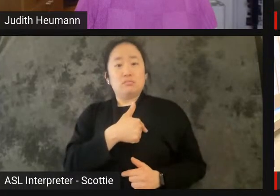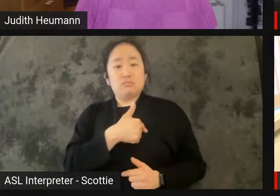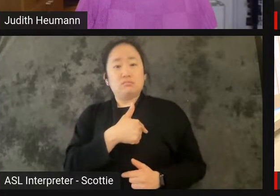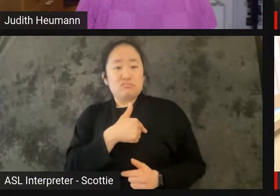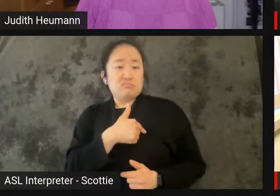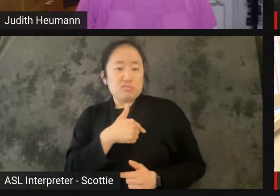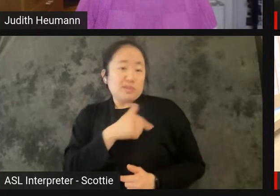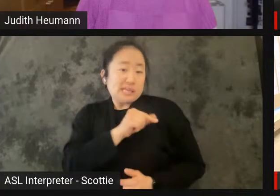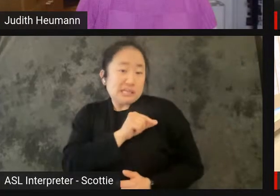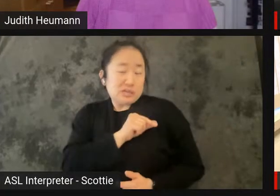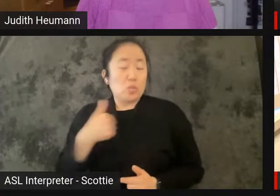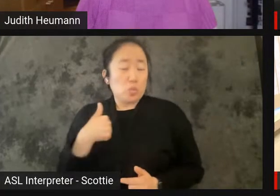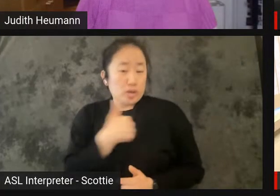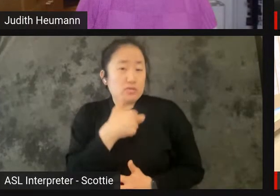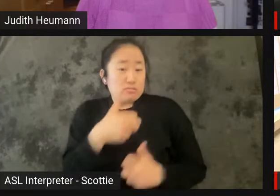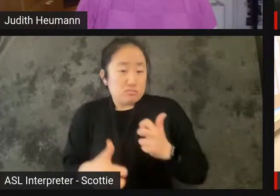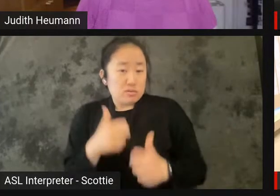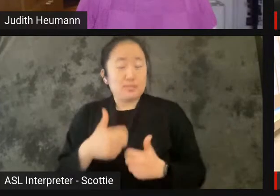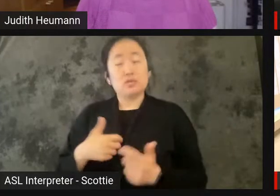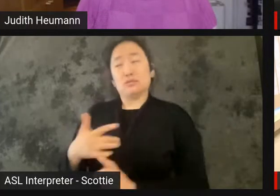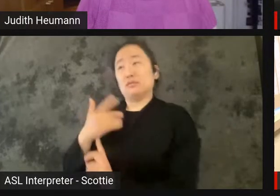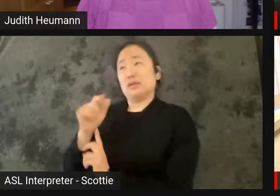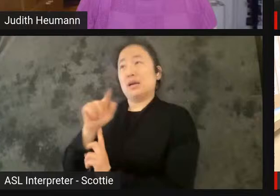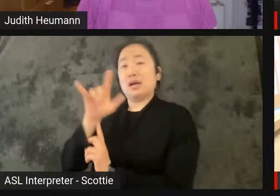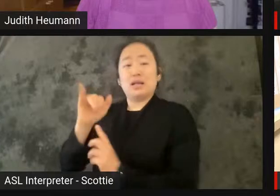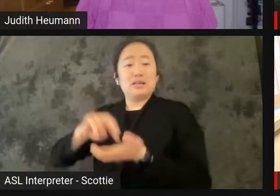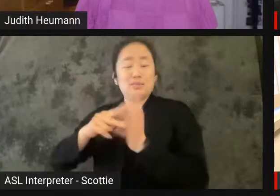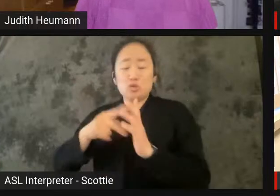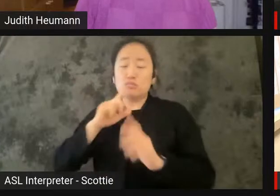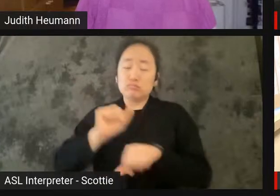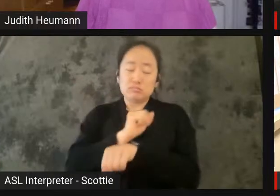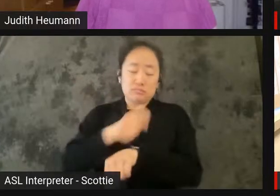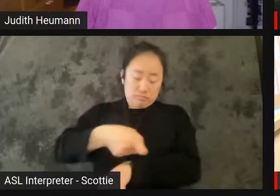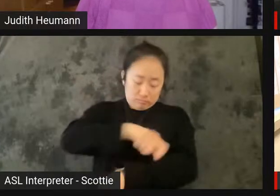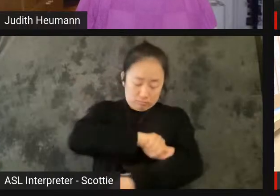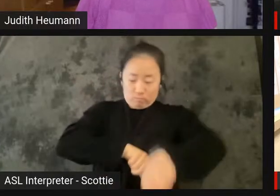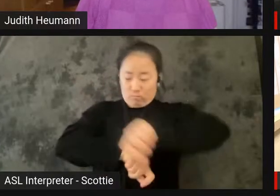really want to dig in deeply and look at yourself,